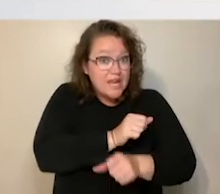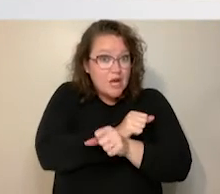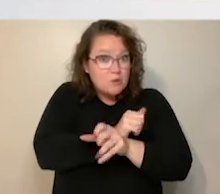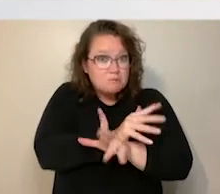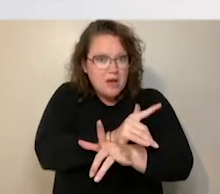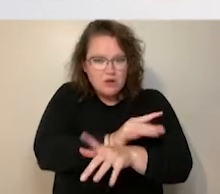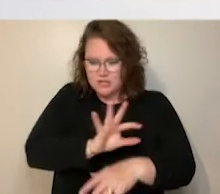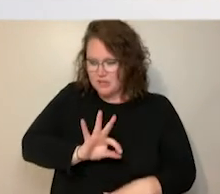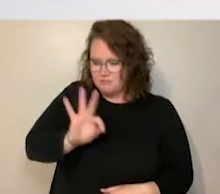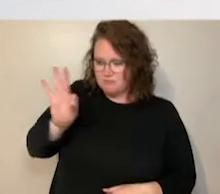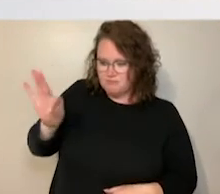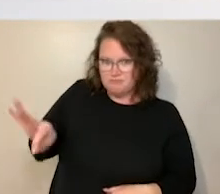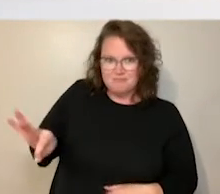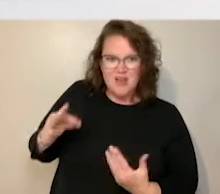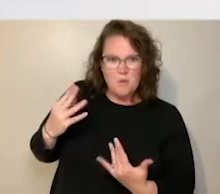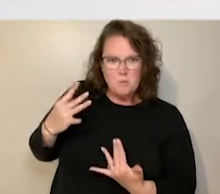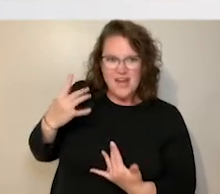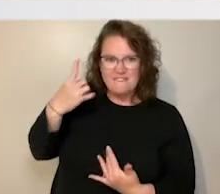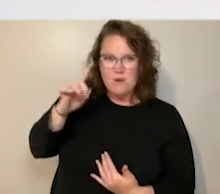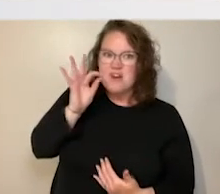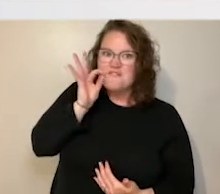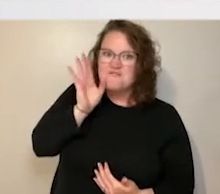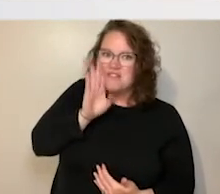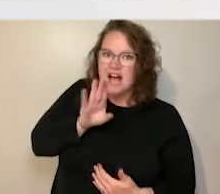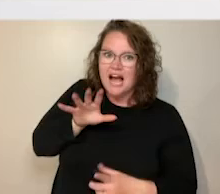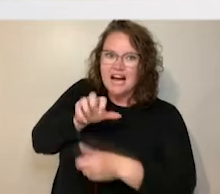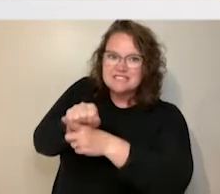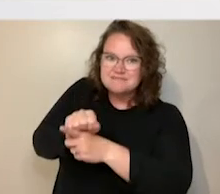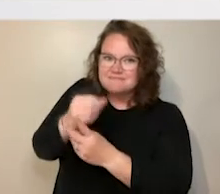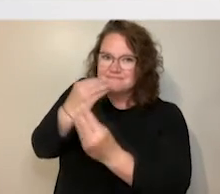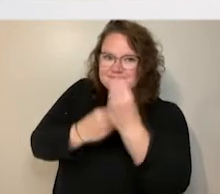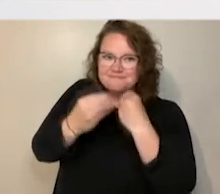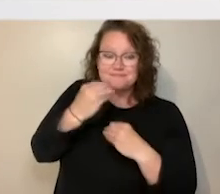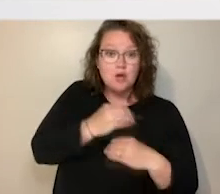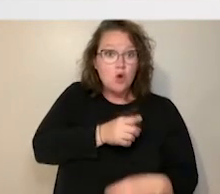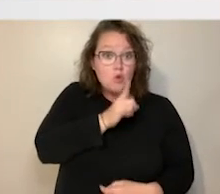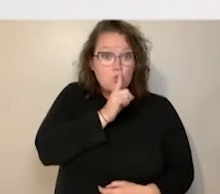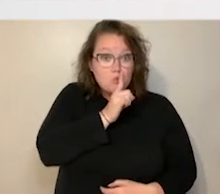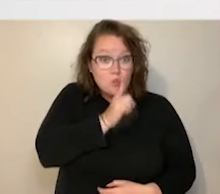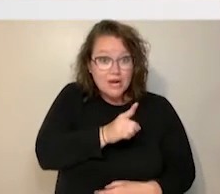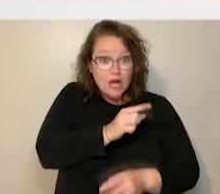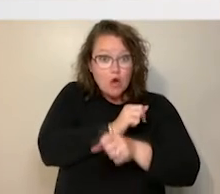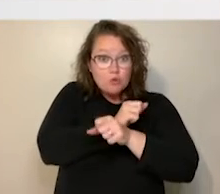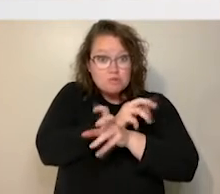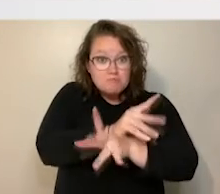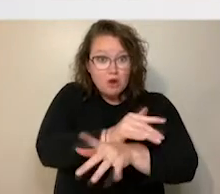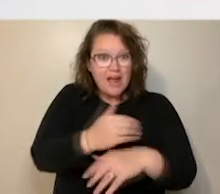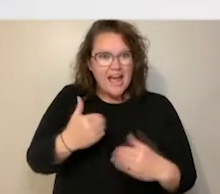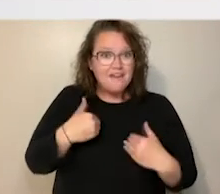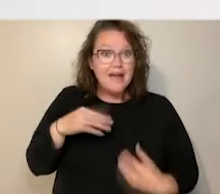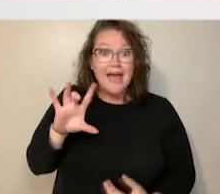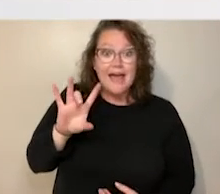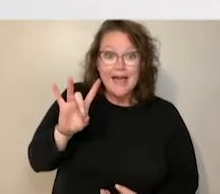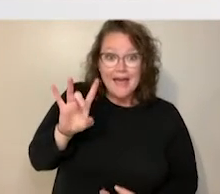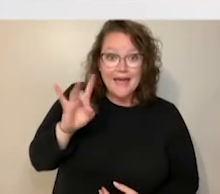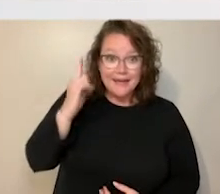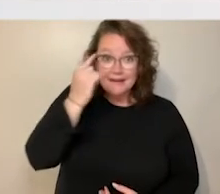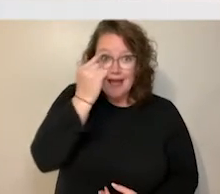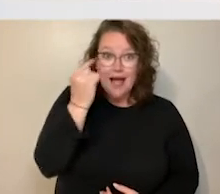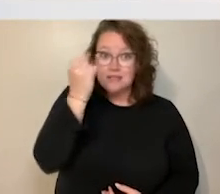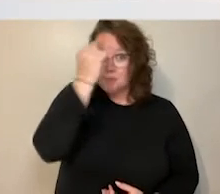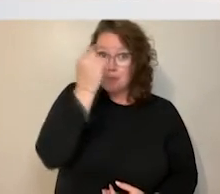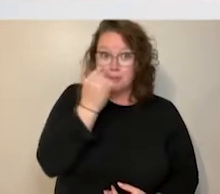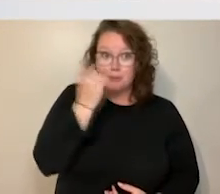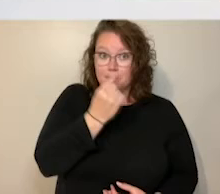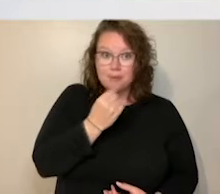wait for a fly to catch right there. Real spiders have 8 eyes. I don't think this strawberry has room for 8 eyes, but I've got some